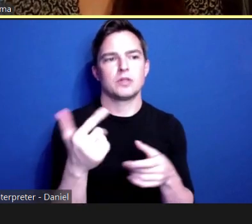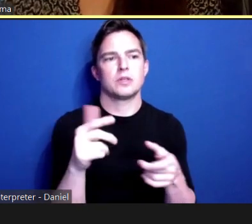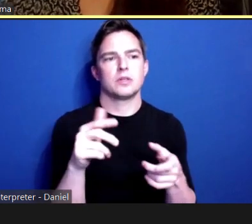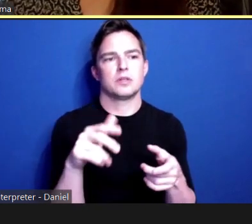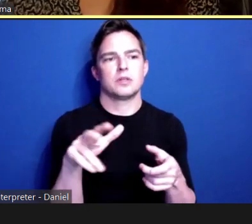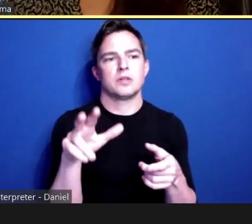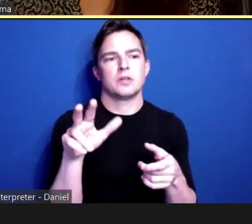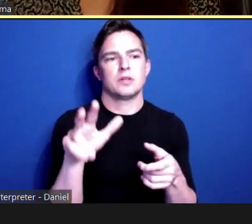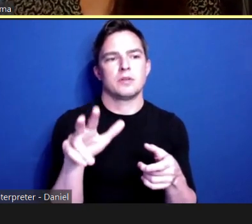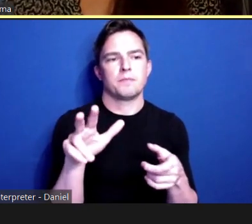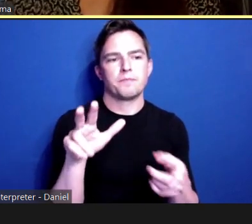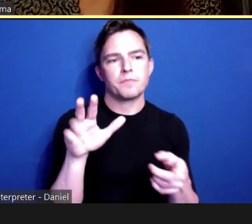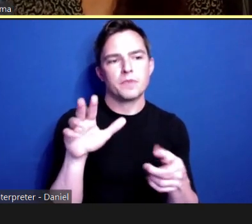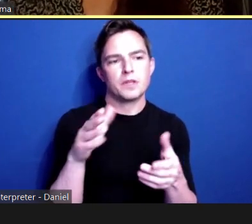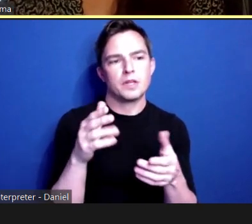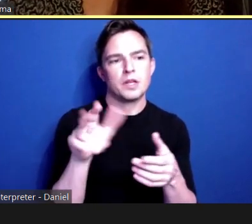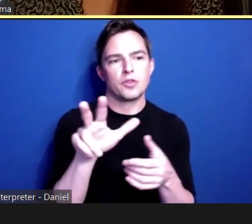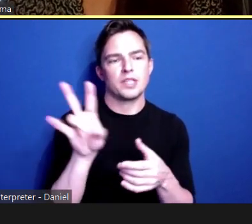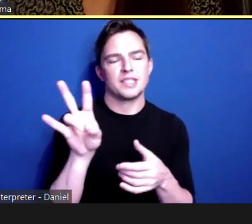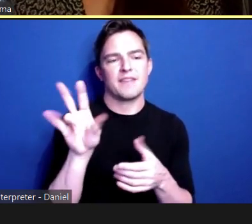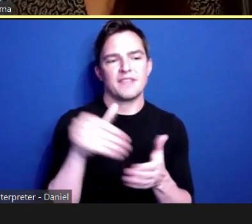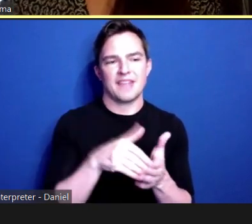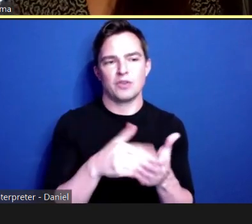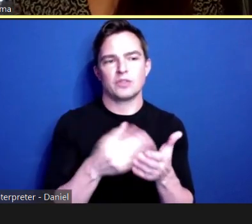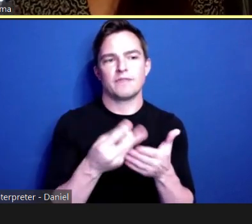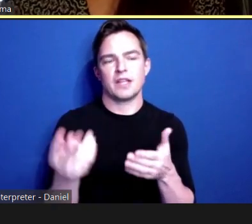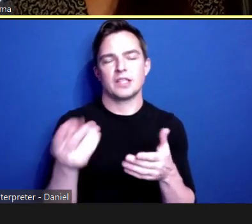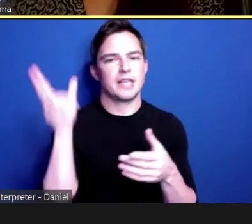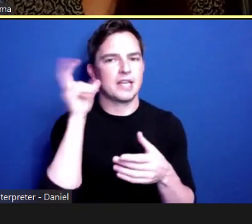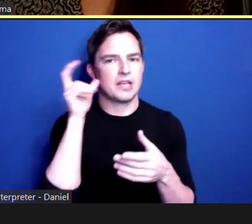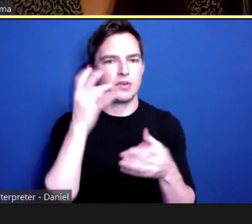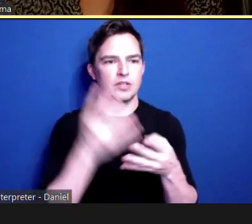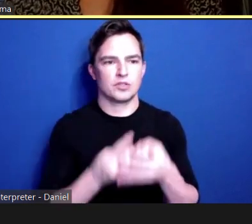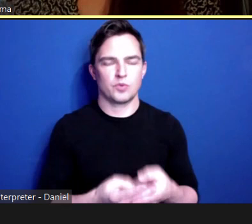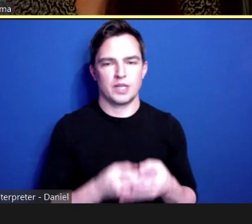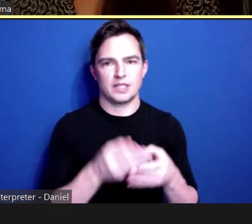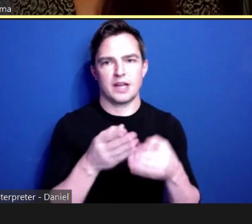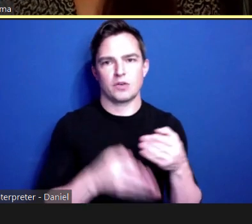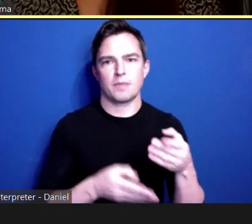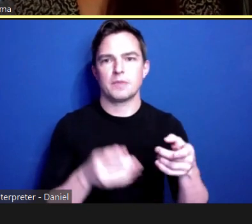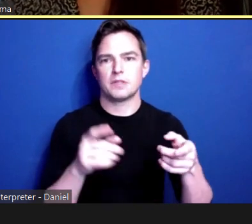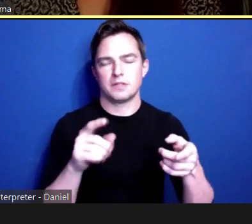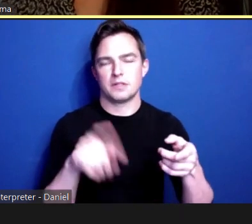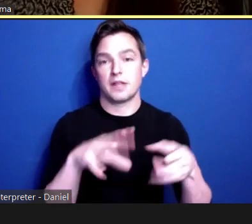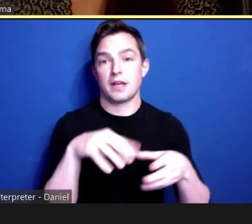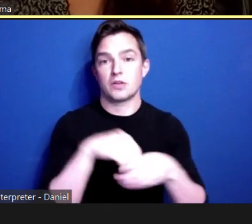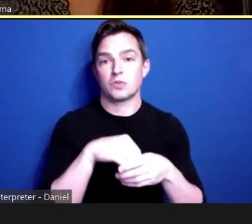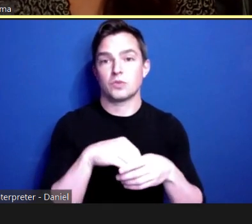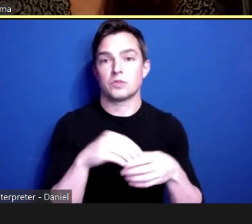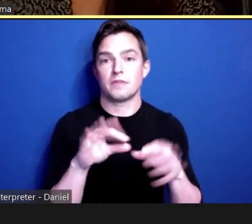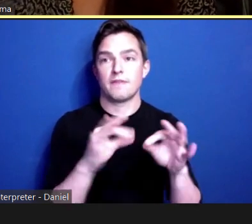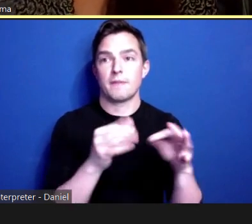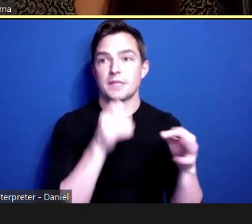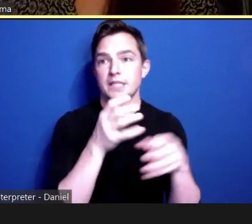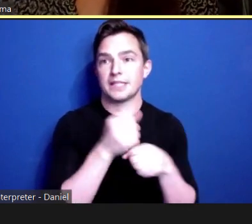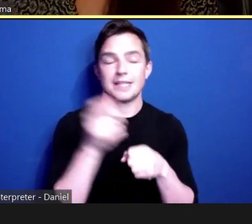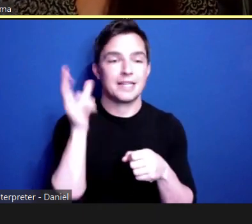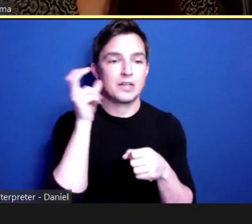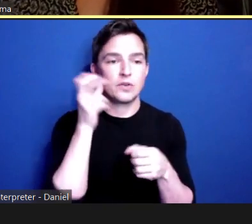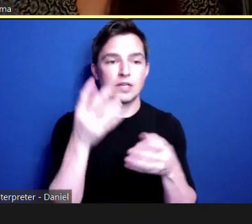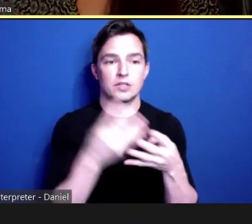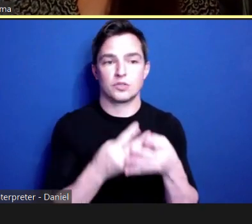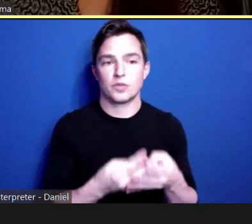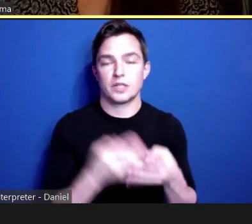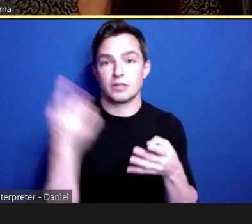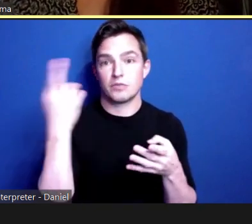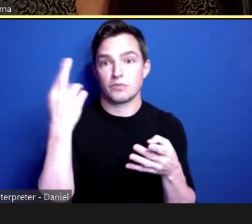failed the hearing screen as final outcome. It does include infants who did not get a hearing screen due to